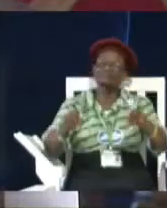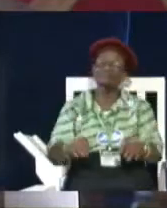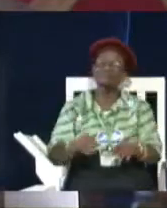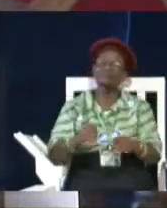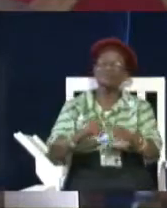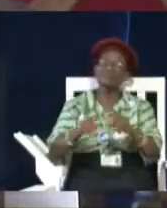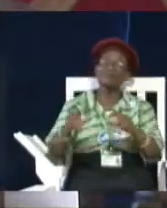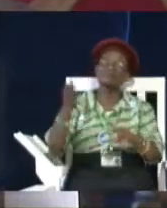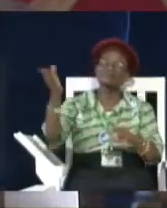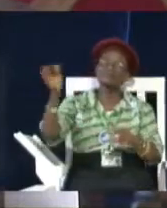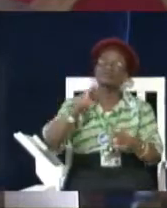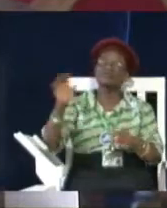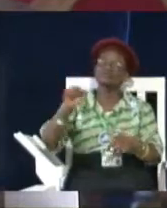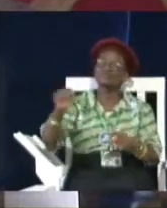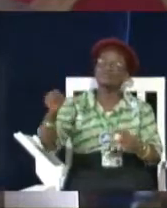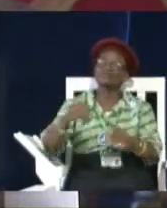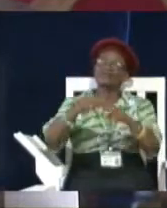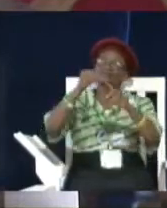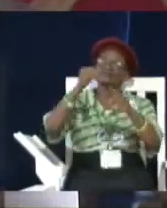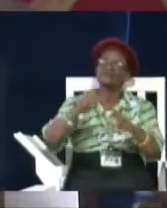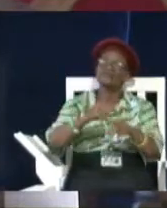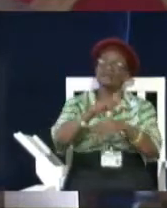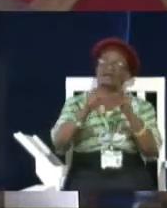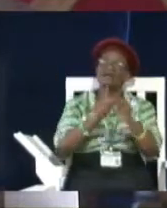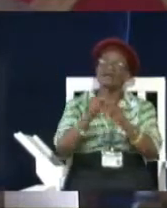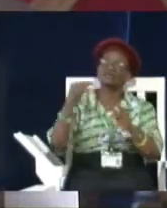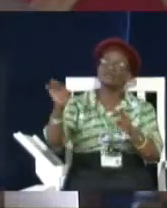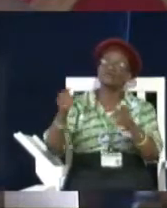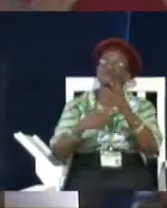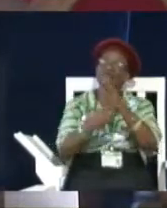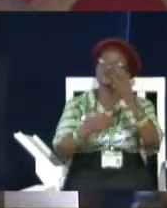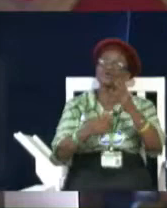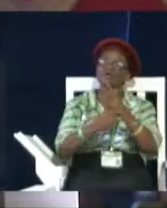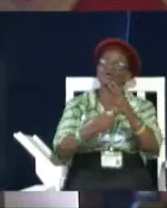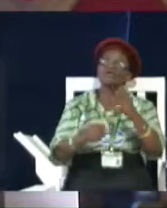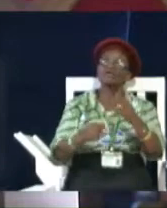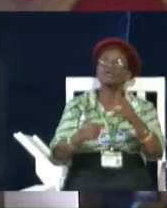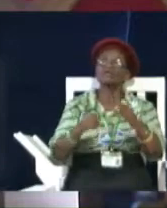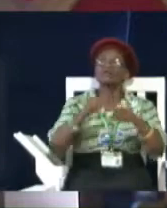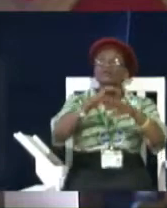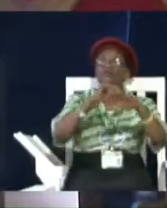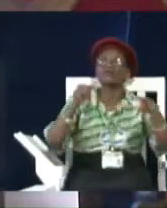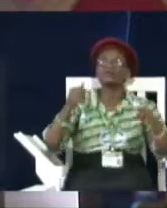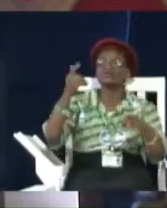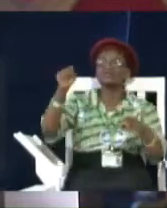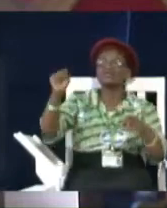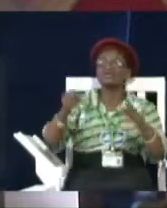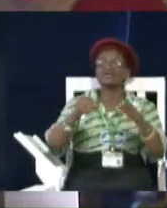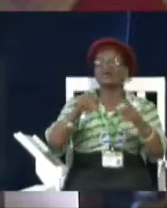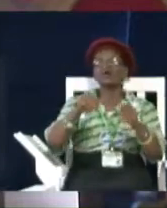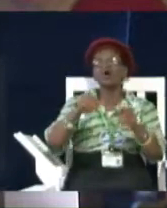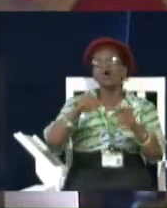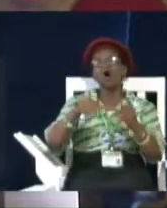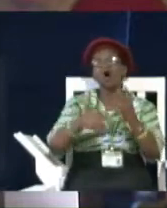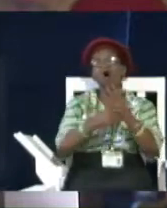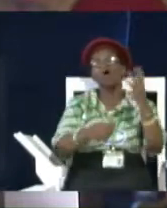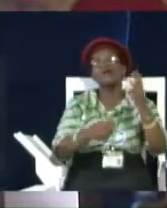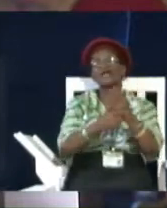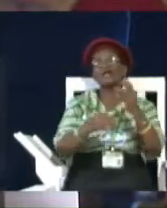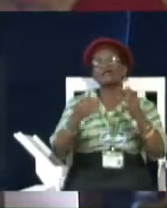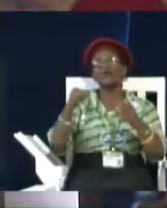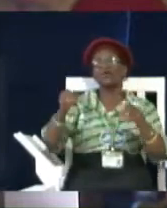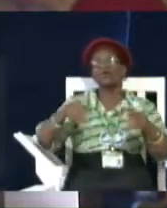But there's a particular kind of oil called the oil of gladness, the oil